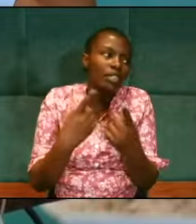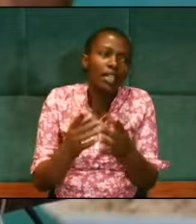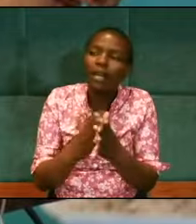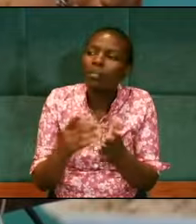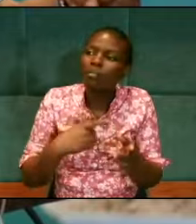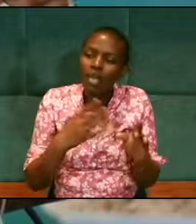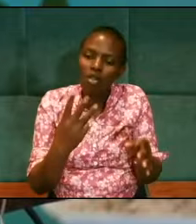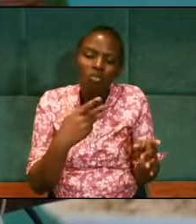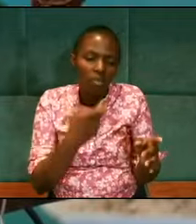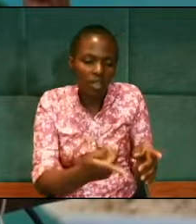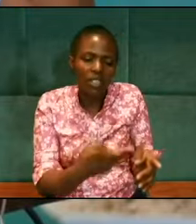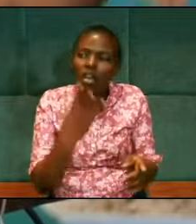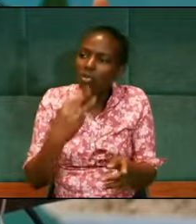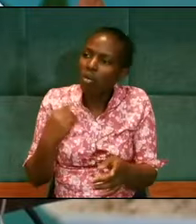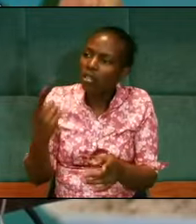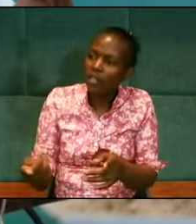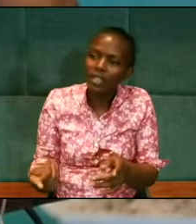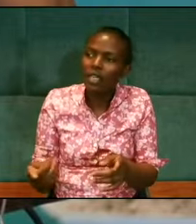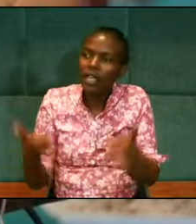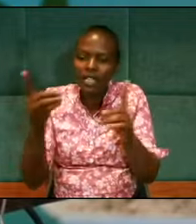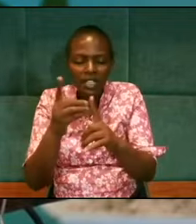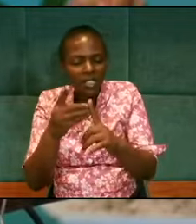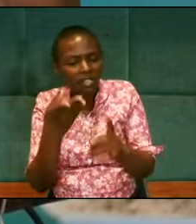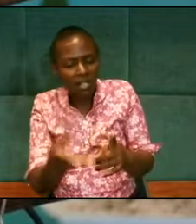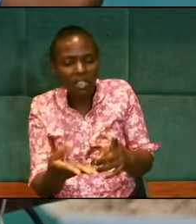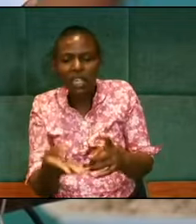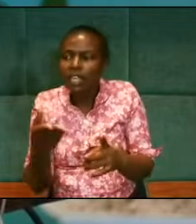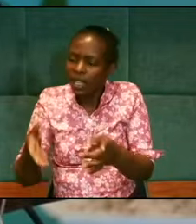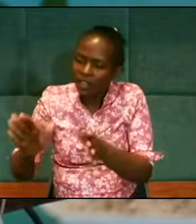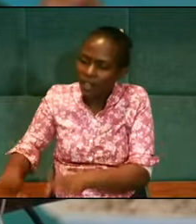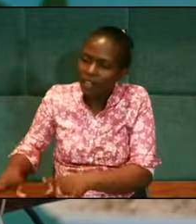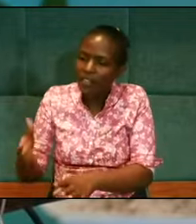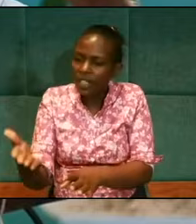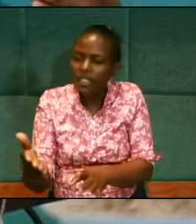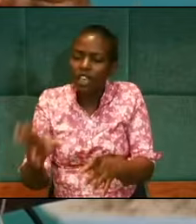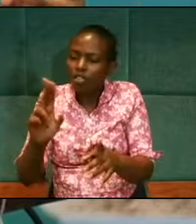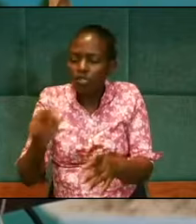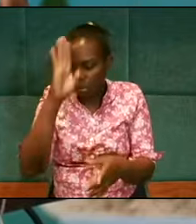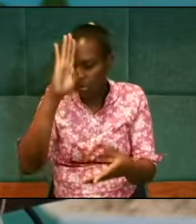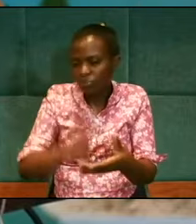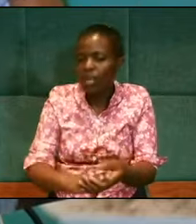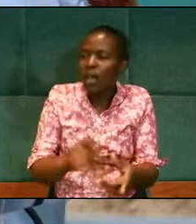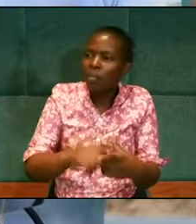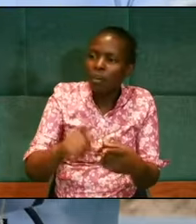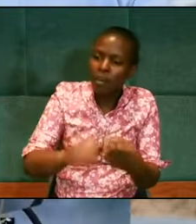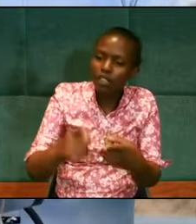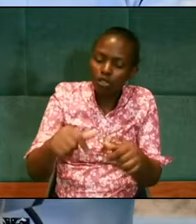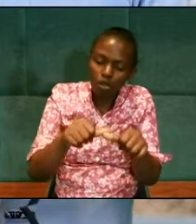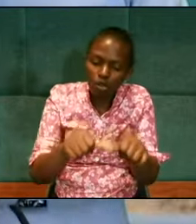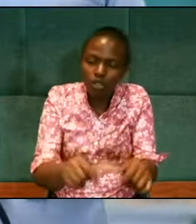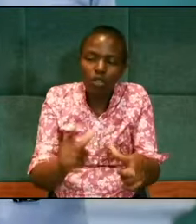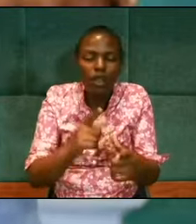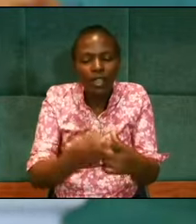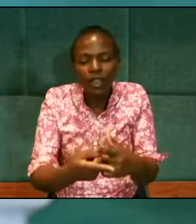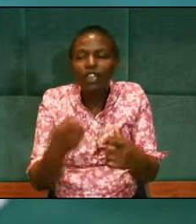him, I want him. Everybody's saying, danger, he's not a believer, she's not a believer. This is the one I want. And my believer, I